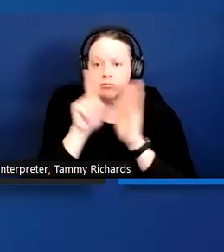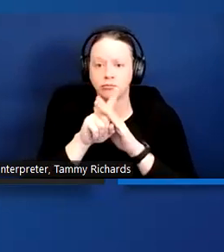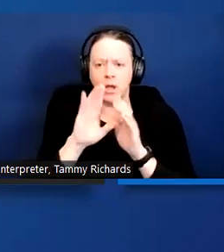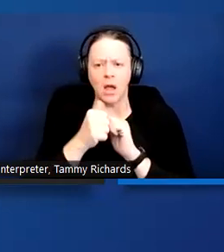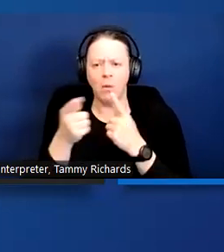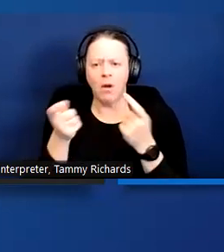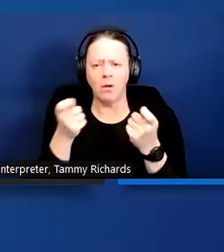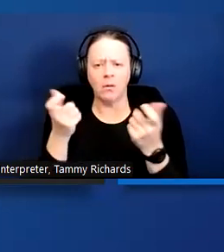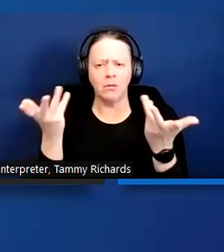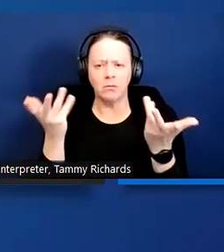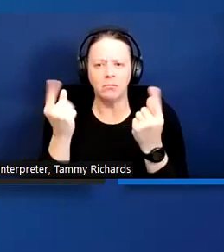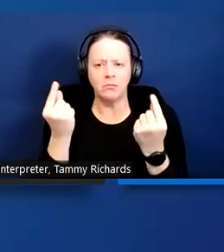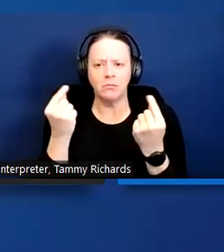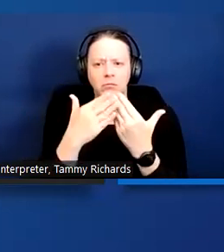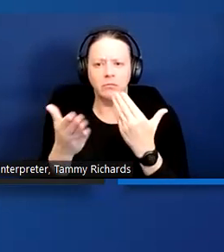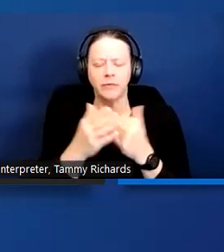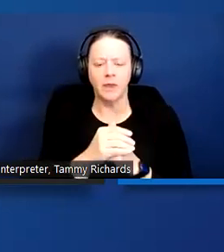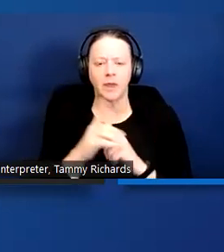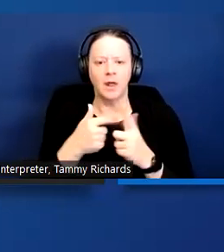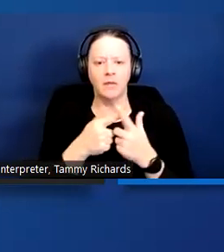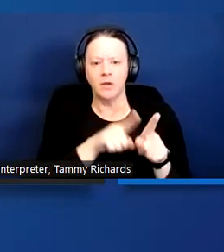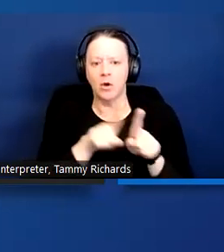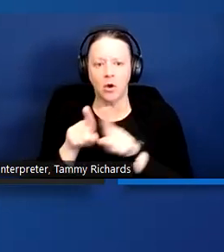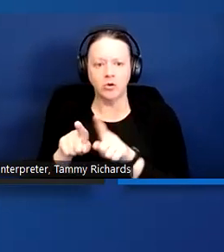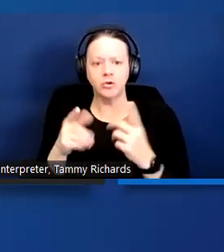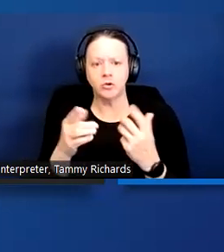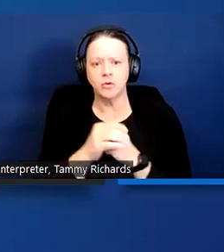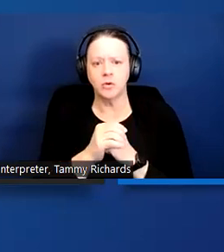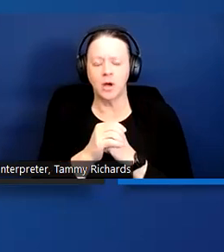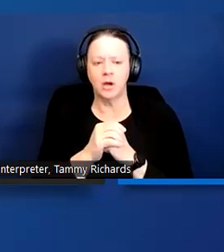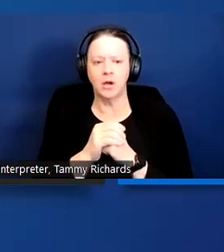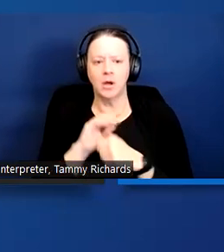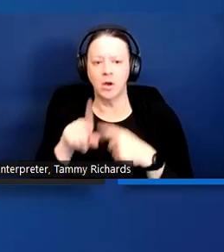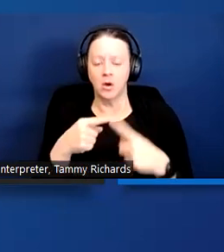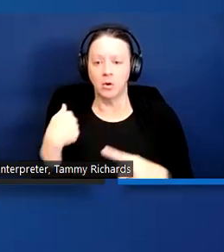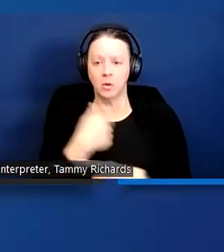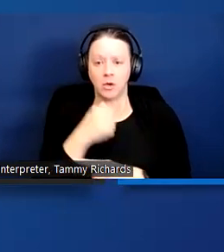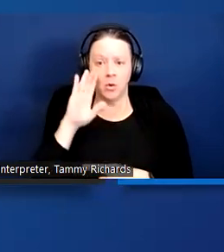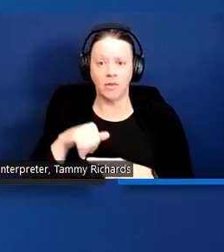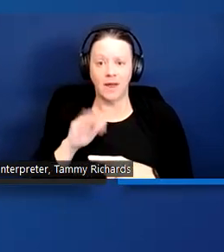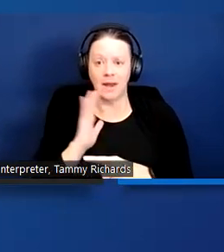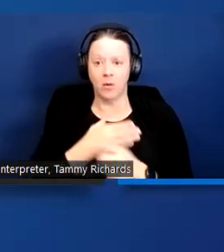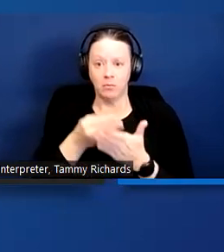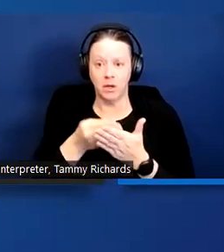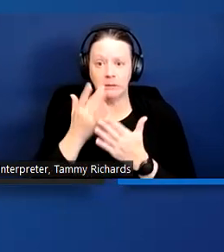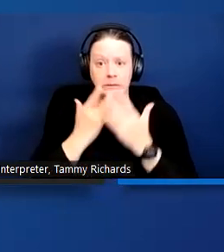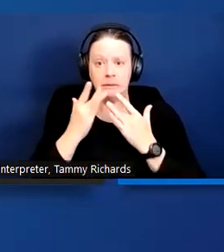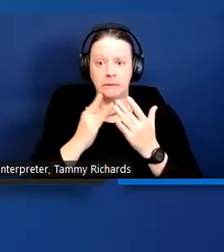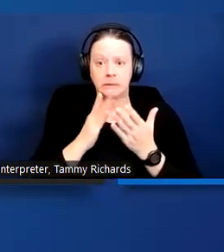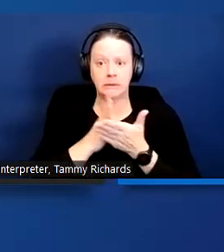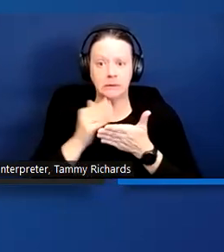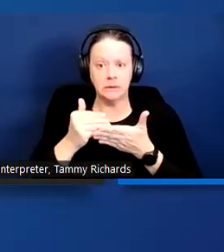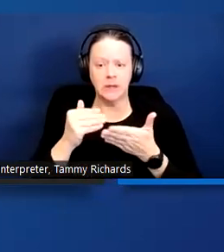them. And then also, when we know we have limited resources, how are they best spent